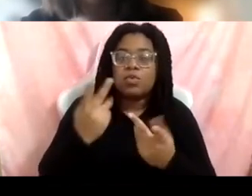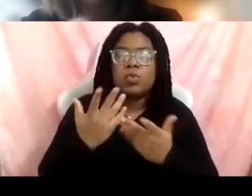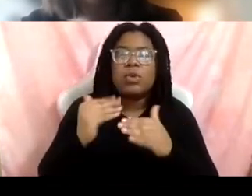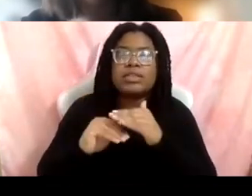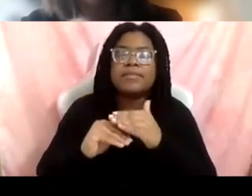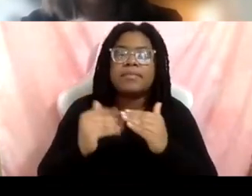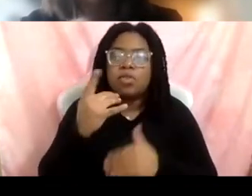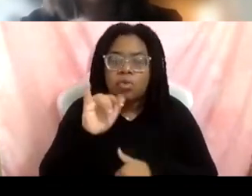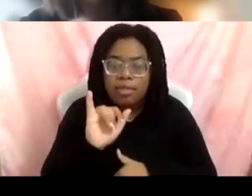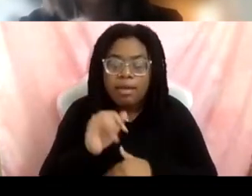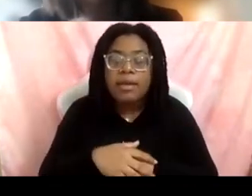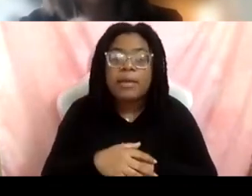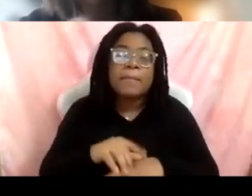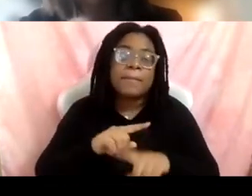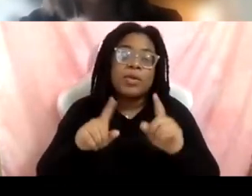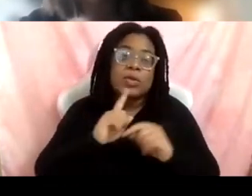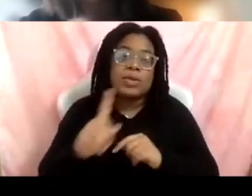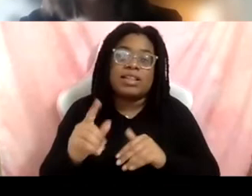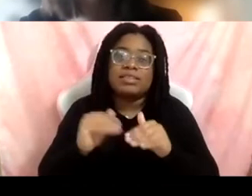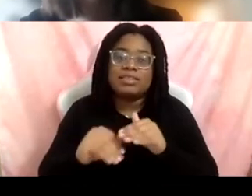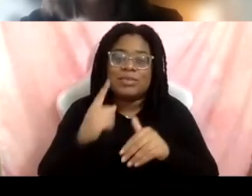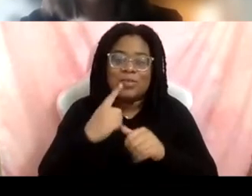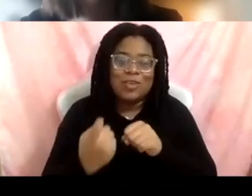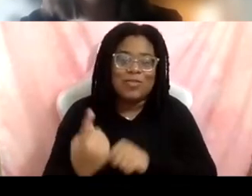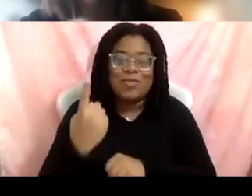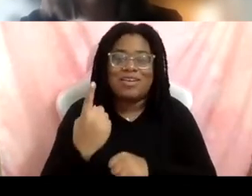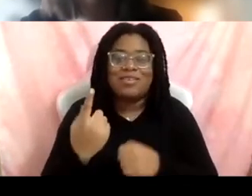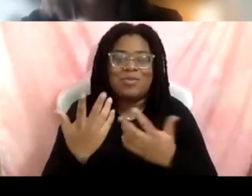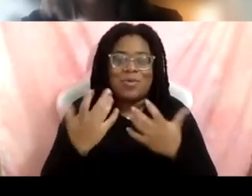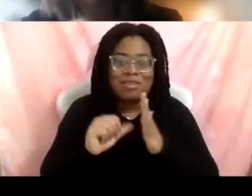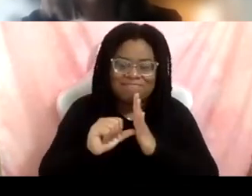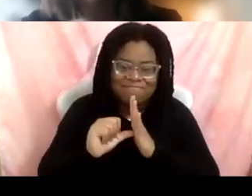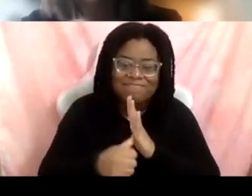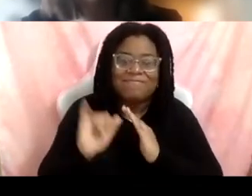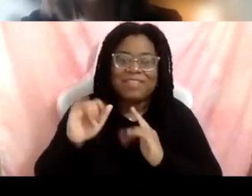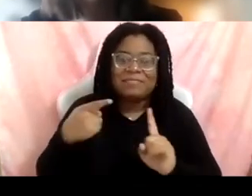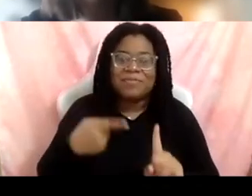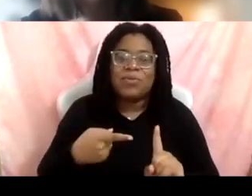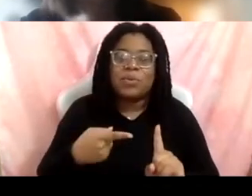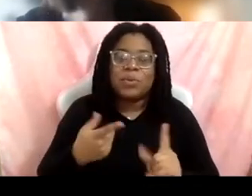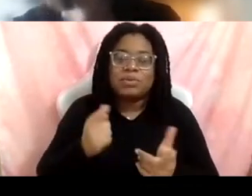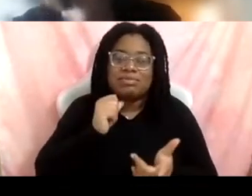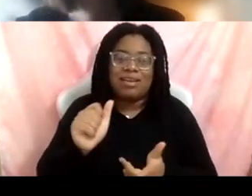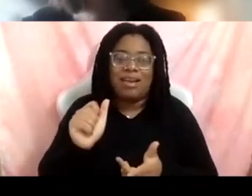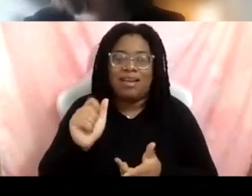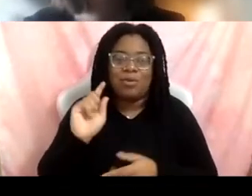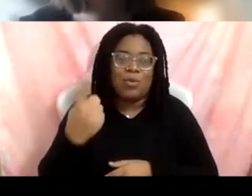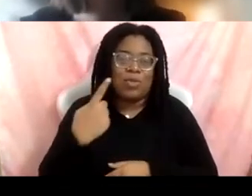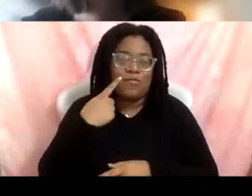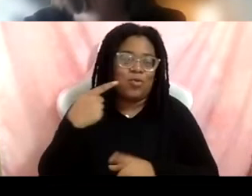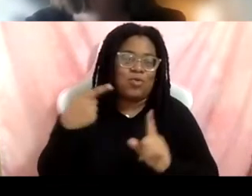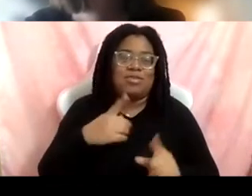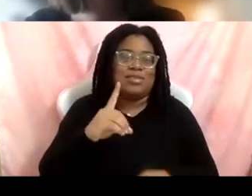look like, but it really, accessibility is for everyone. We like to emphasize that point. It's not necessarily just for